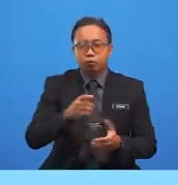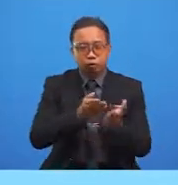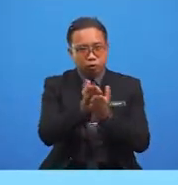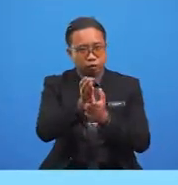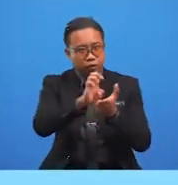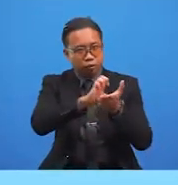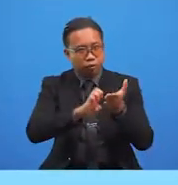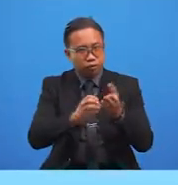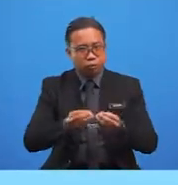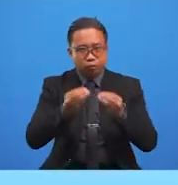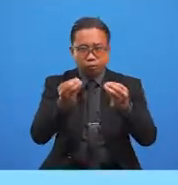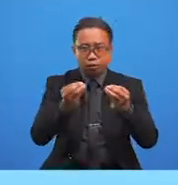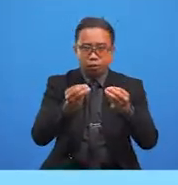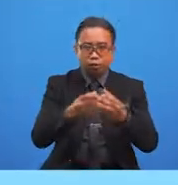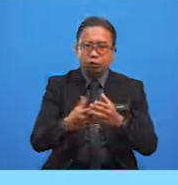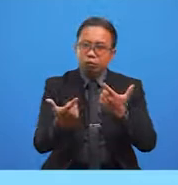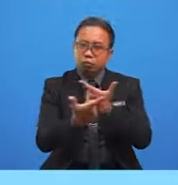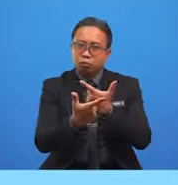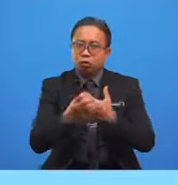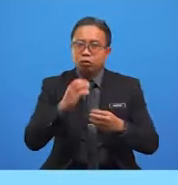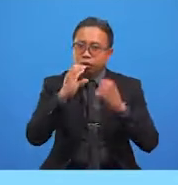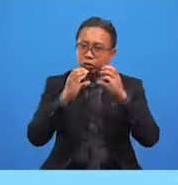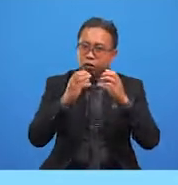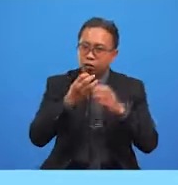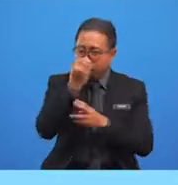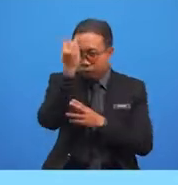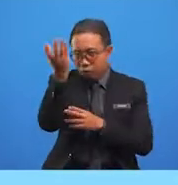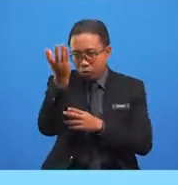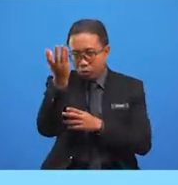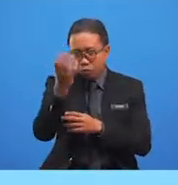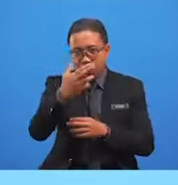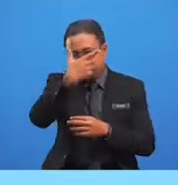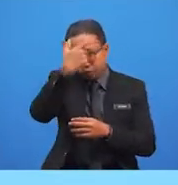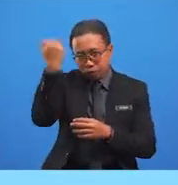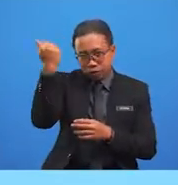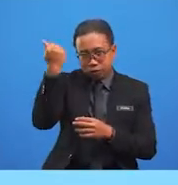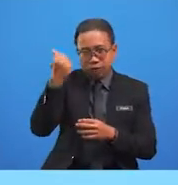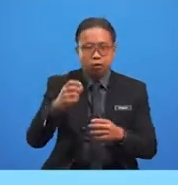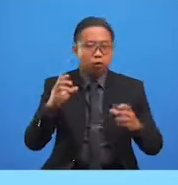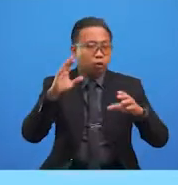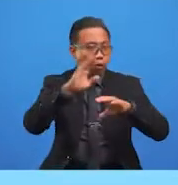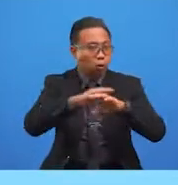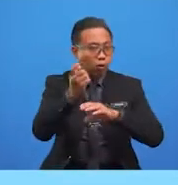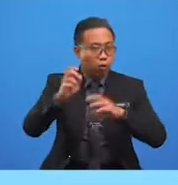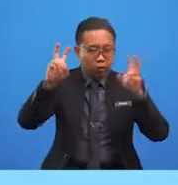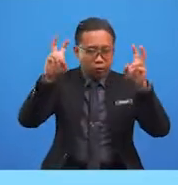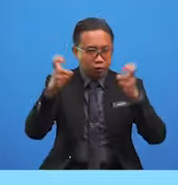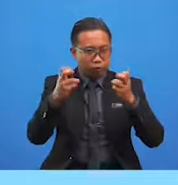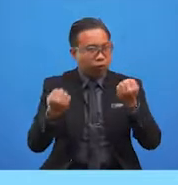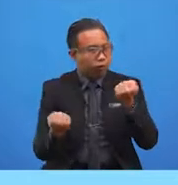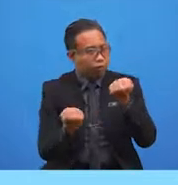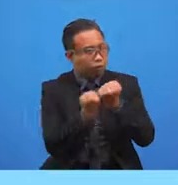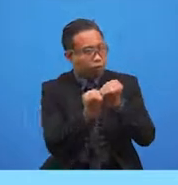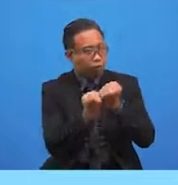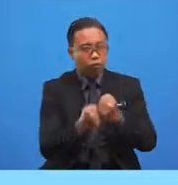will give various arguments, reasons, or viewpoints on the topic, and these will be supported